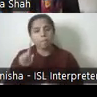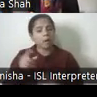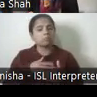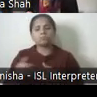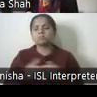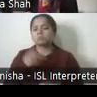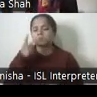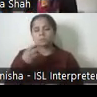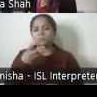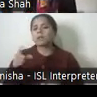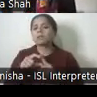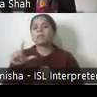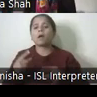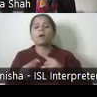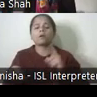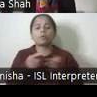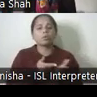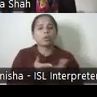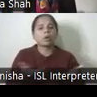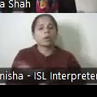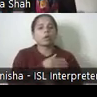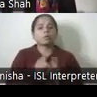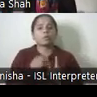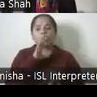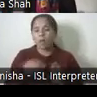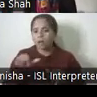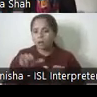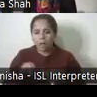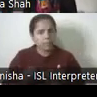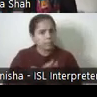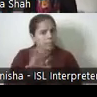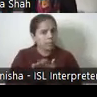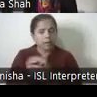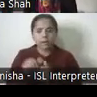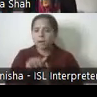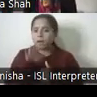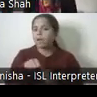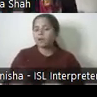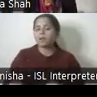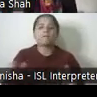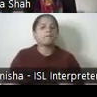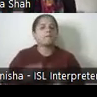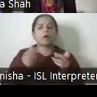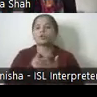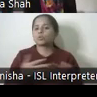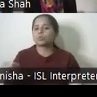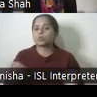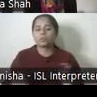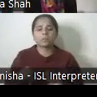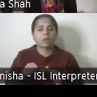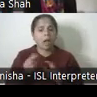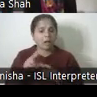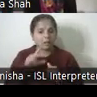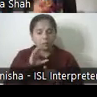the Dalit communities of the agricultural plains, who are landless and do not have access to forest resources, Adivasis are not